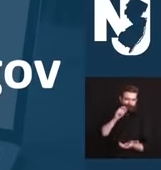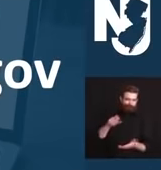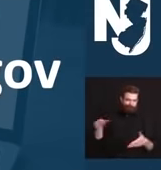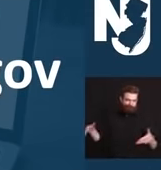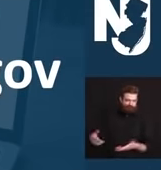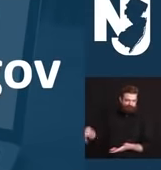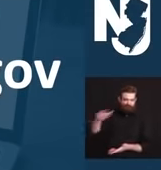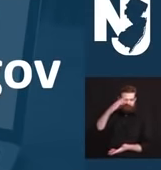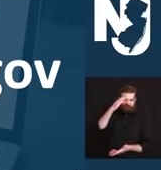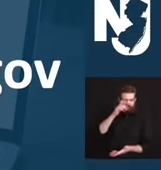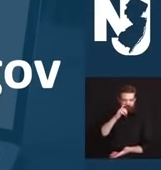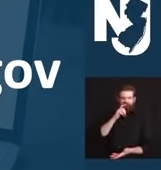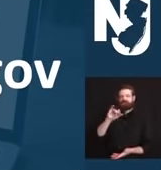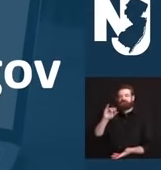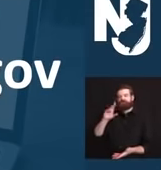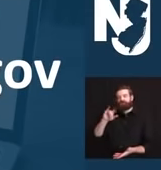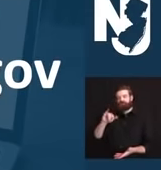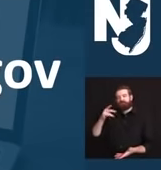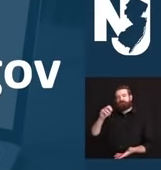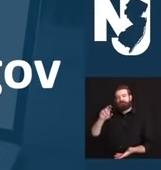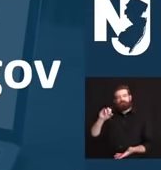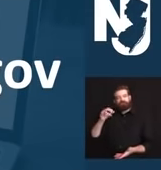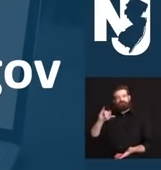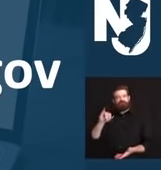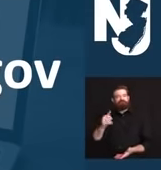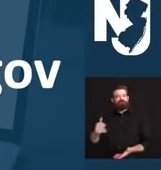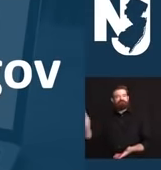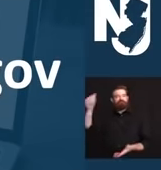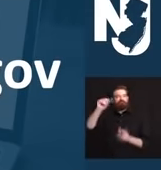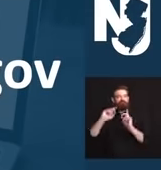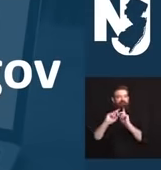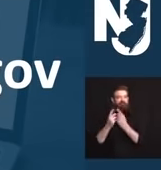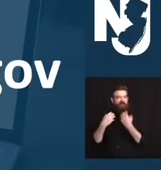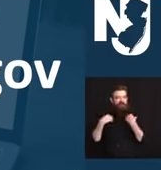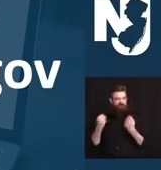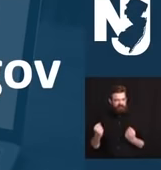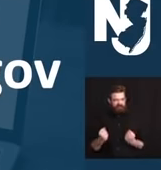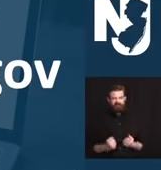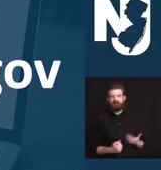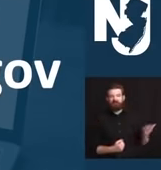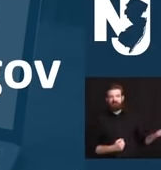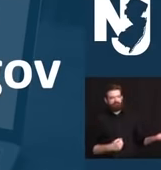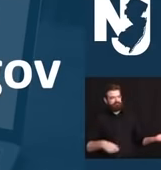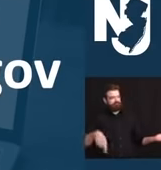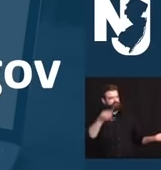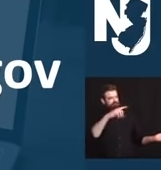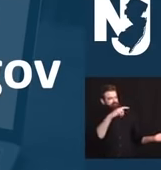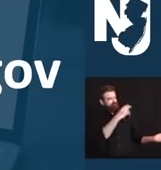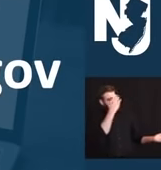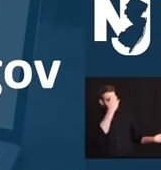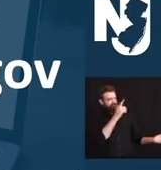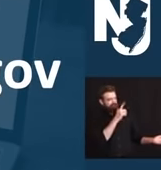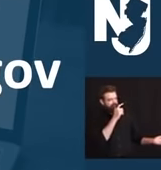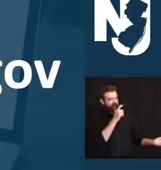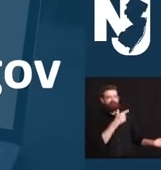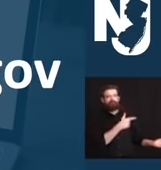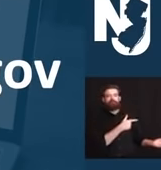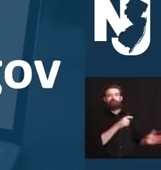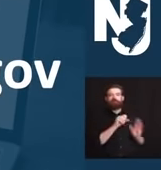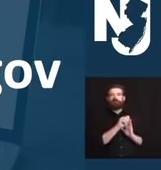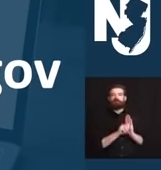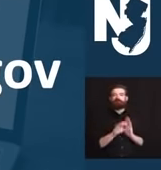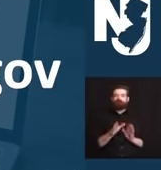Persicelli. And to my left, another familiar face, the state's epidemiologist, Dr. Christina Tan. Jared Maples is with